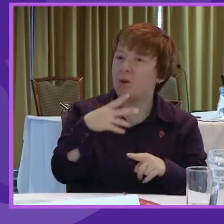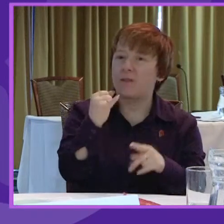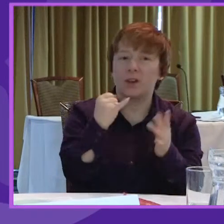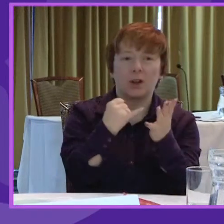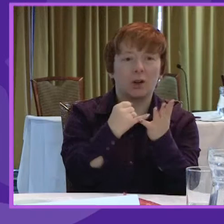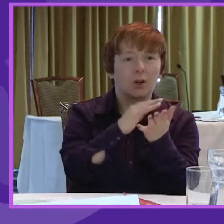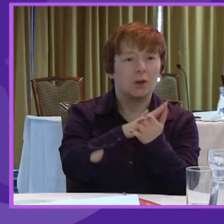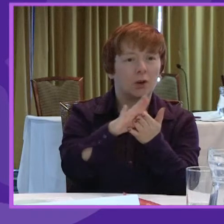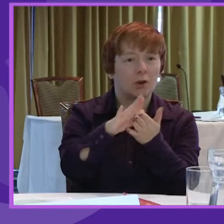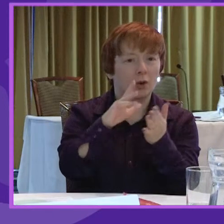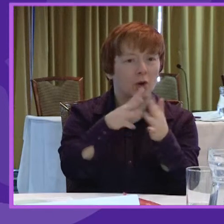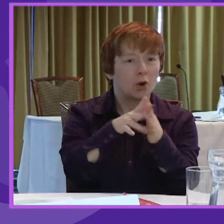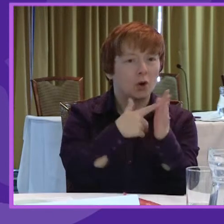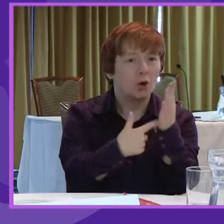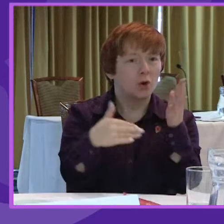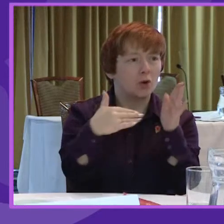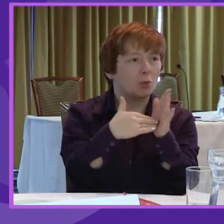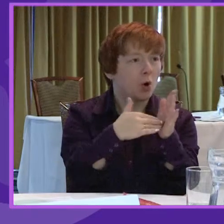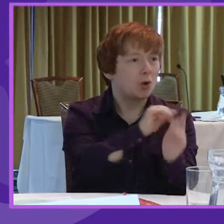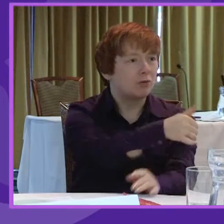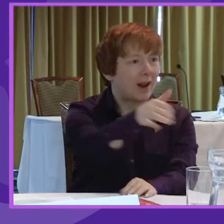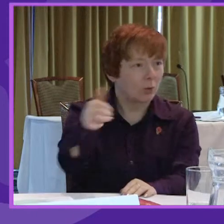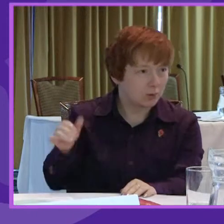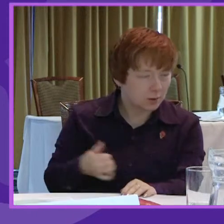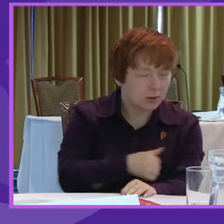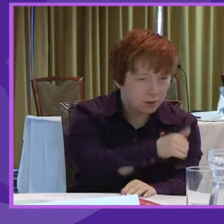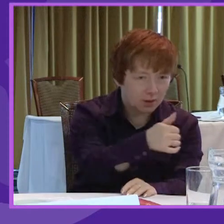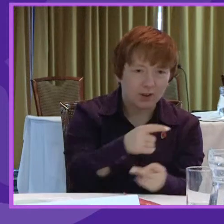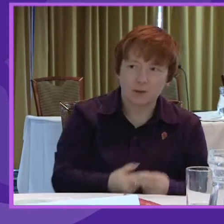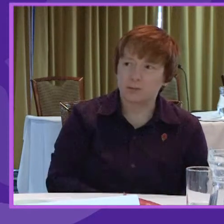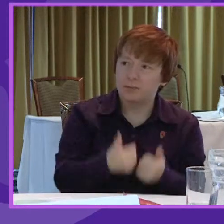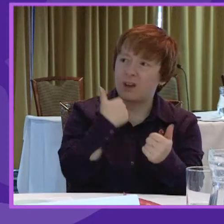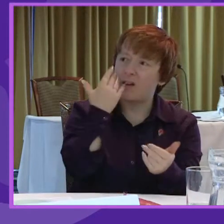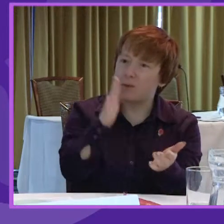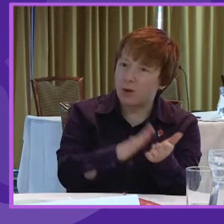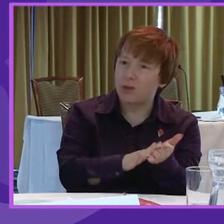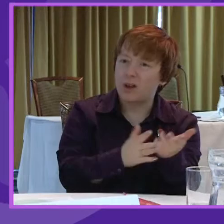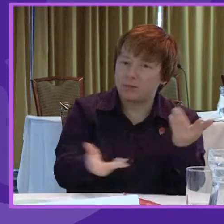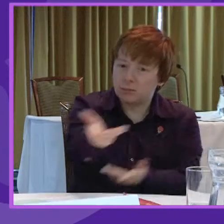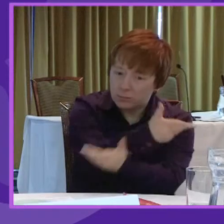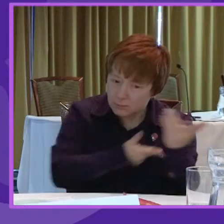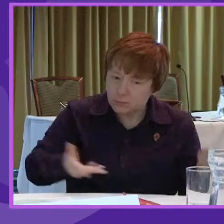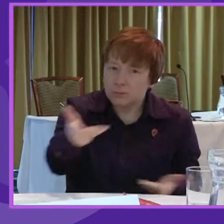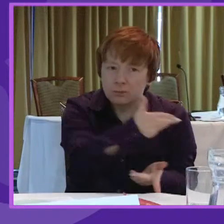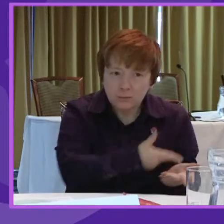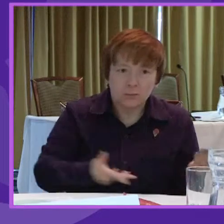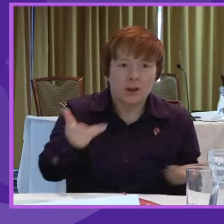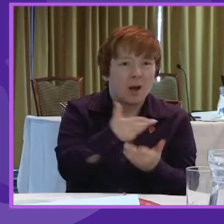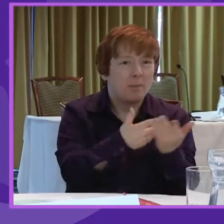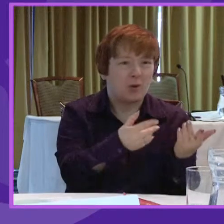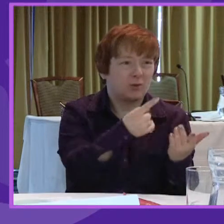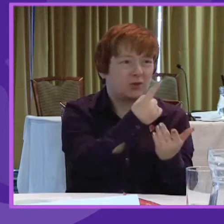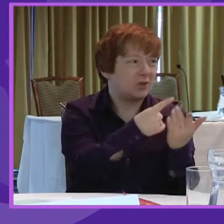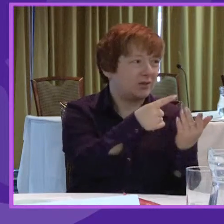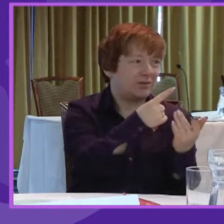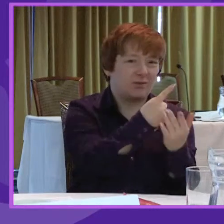the Schwartz rounds as a really good example, reflective monthly space for people to talk about the emotional aspects of their work, but there needs